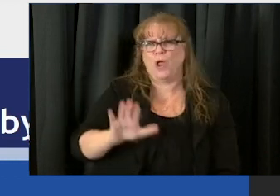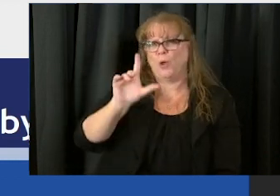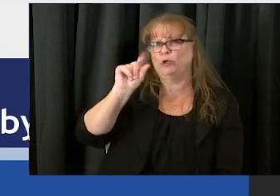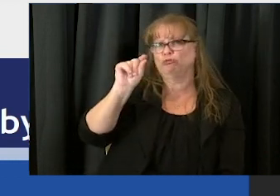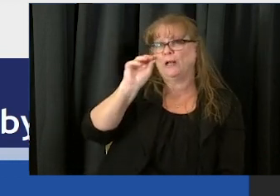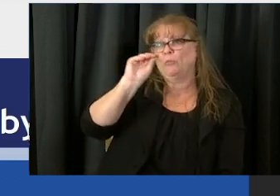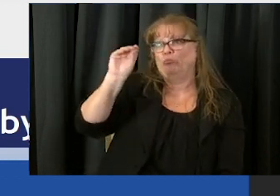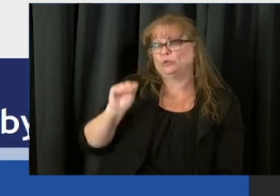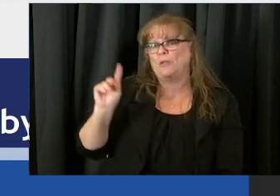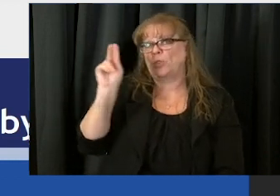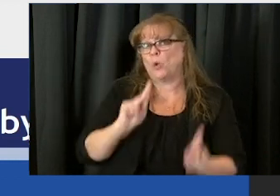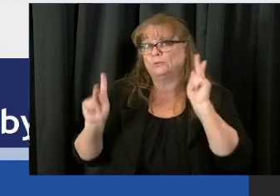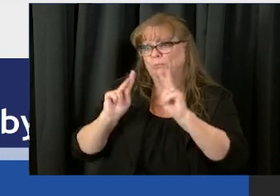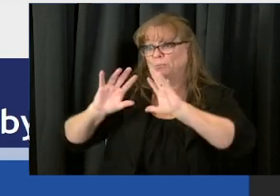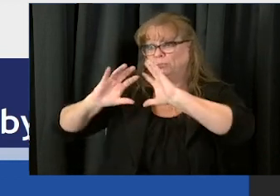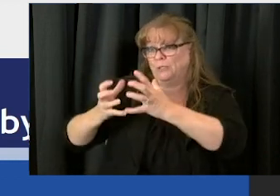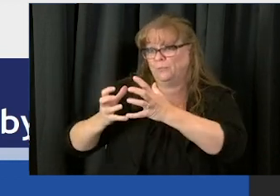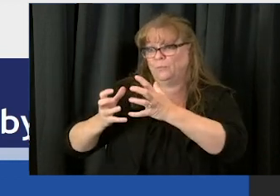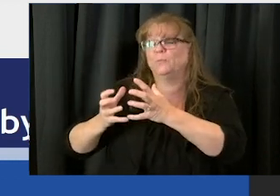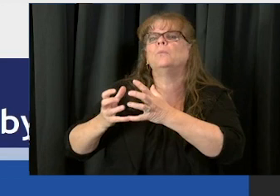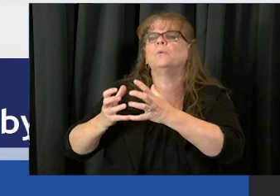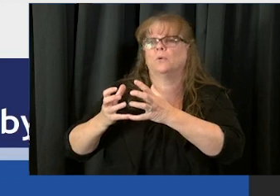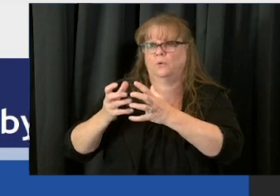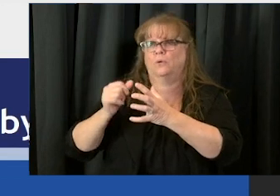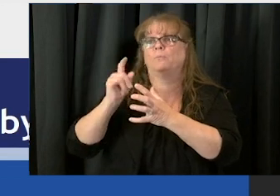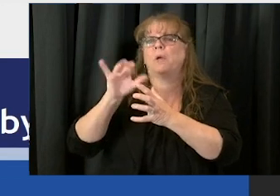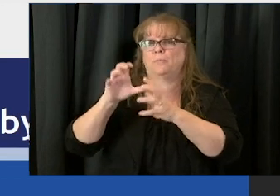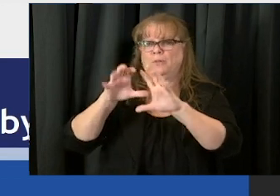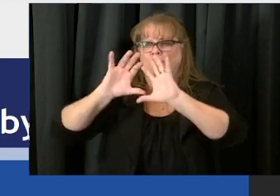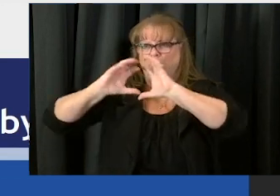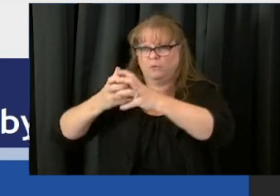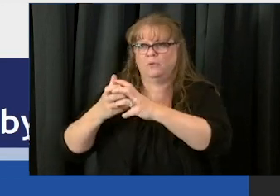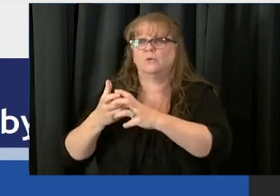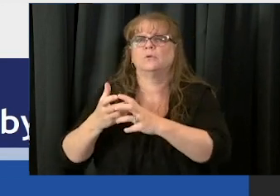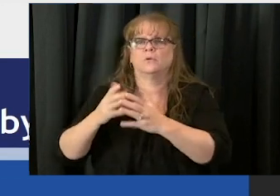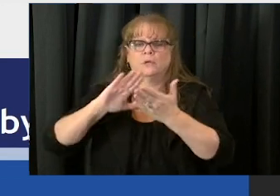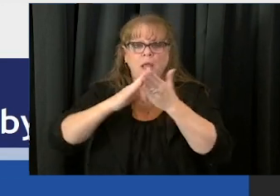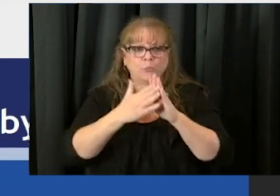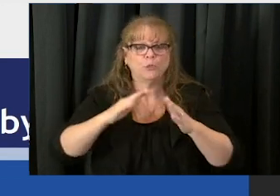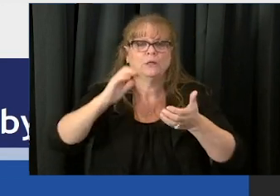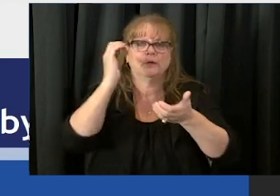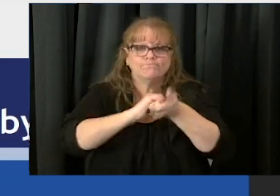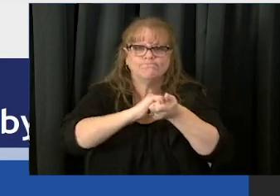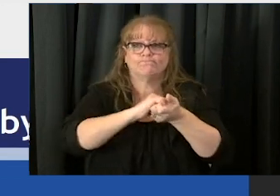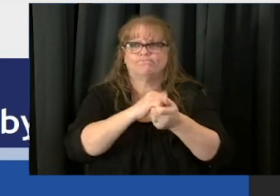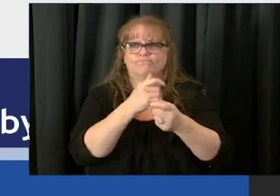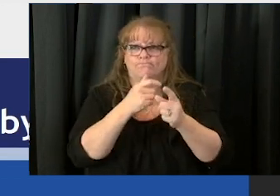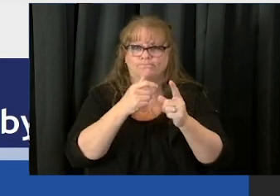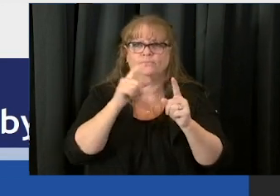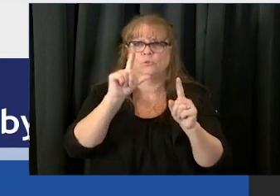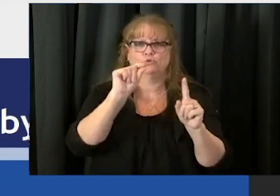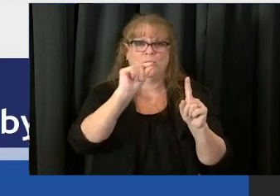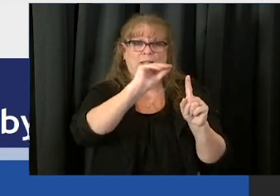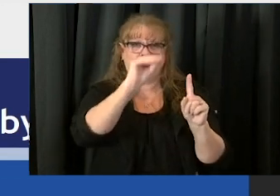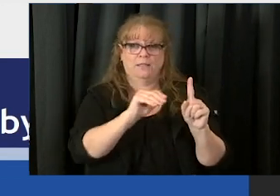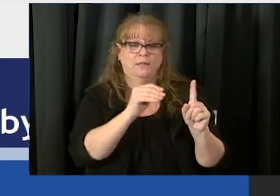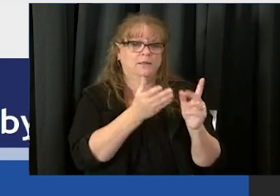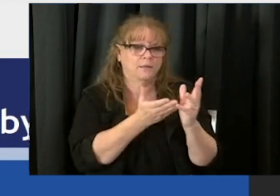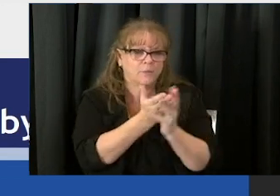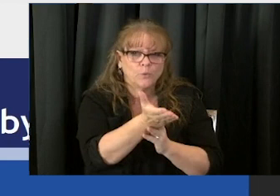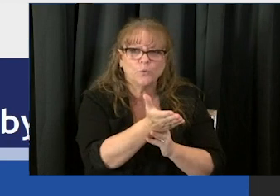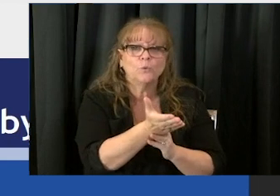retail pharmacies. 20% will get it through federally qualified health centers. And because of our framework,